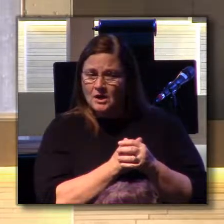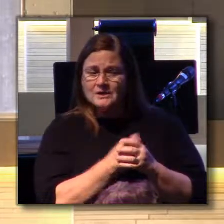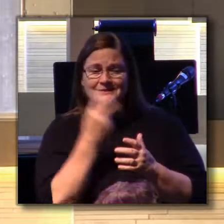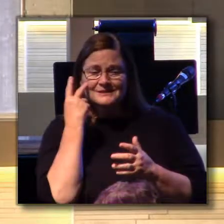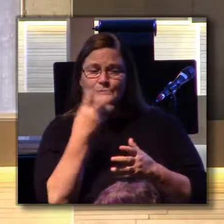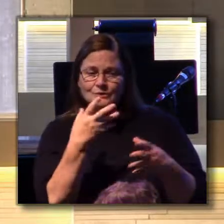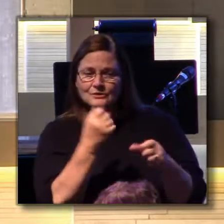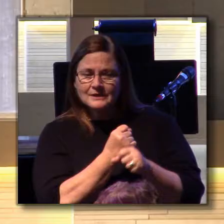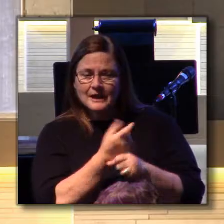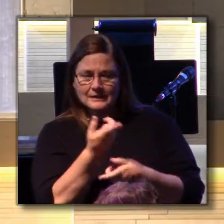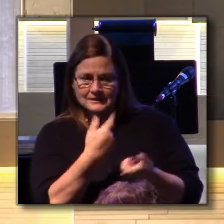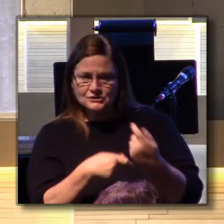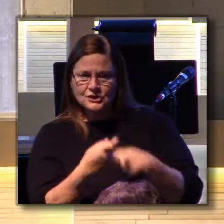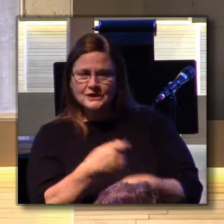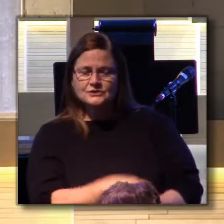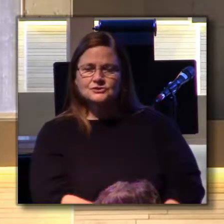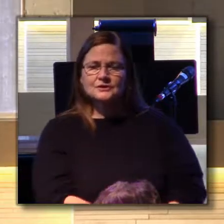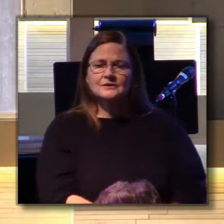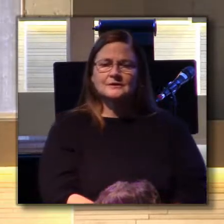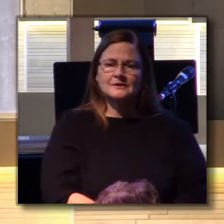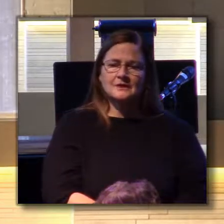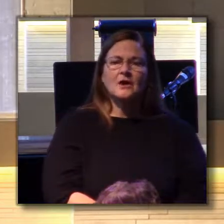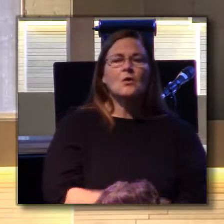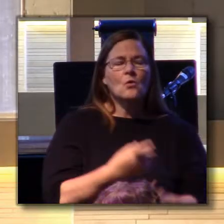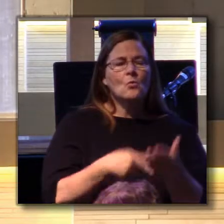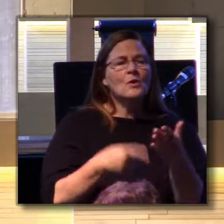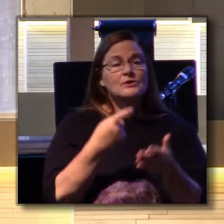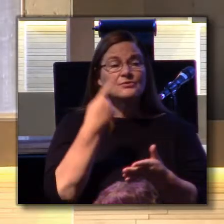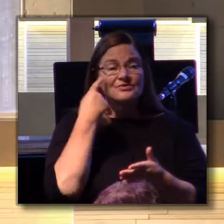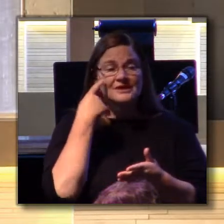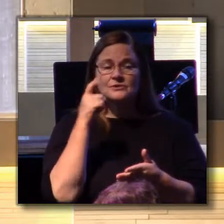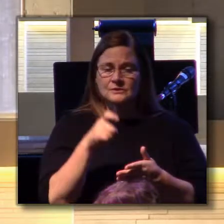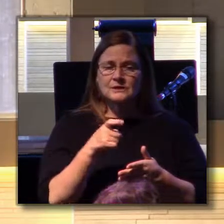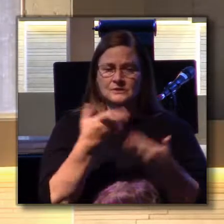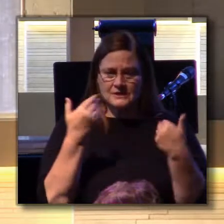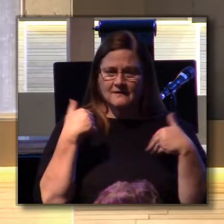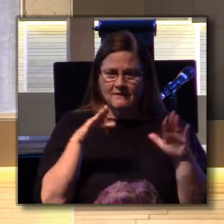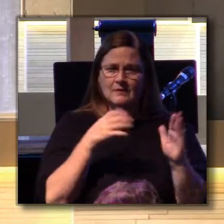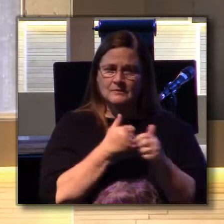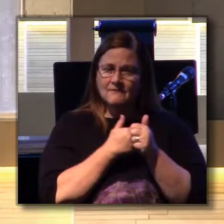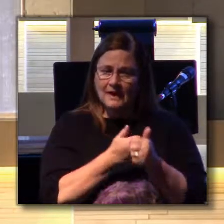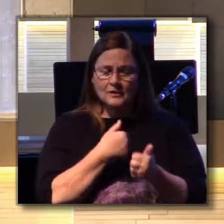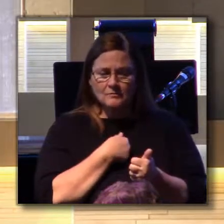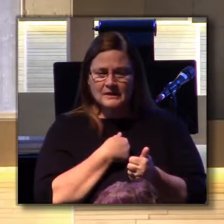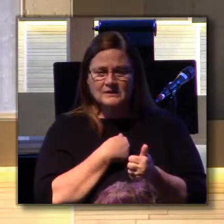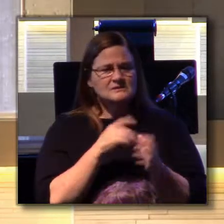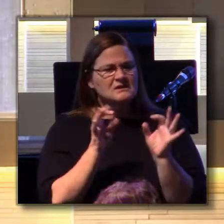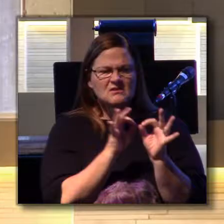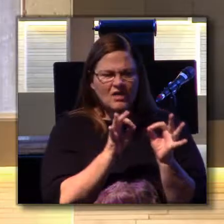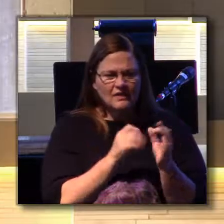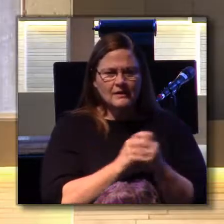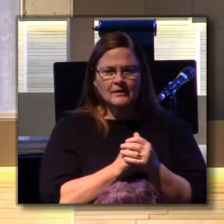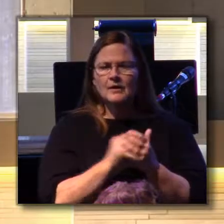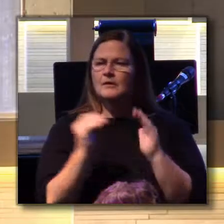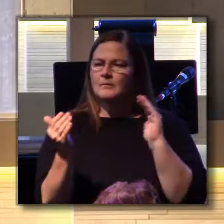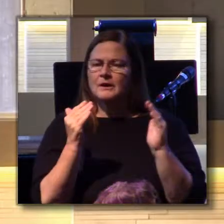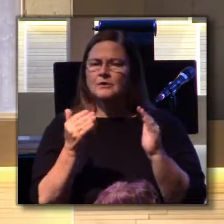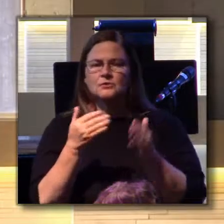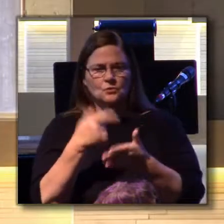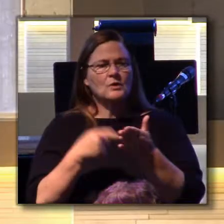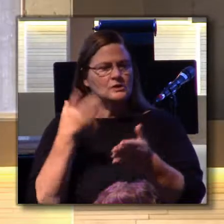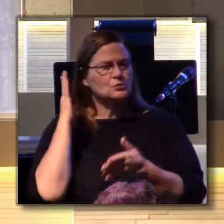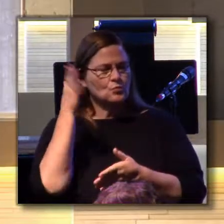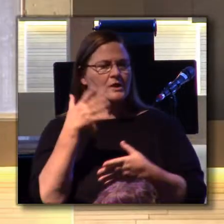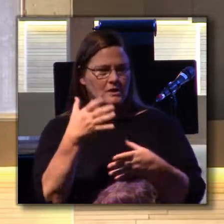exchange. Whatever you think you have to give up to follow me is just a pittance compared to what you're going to